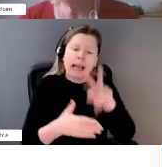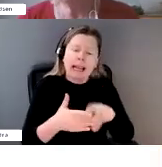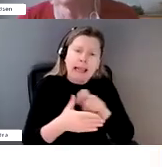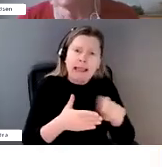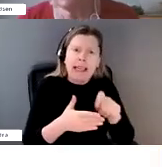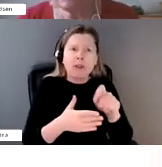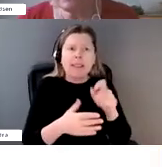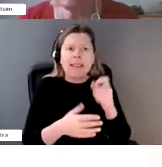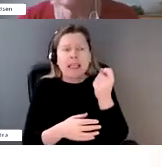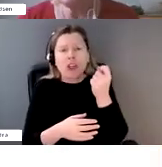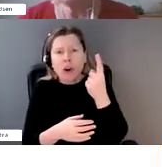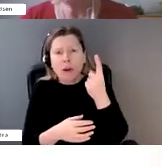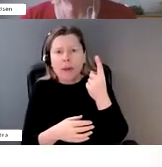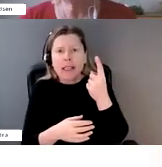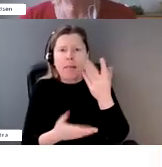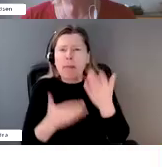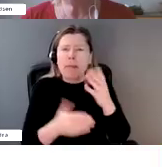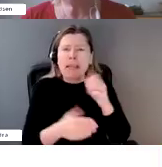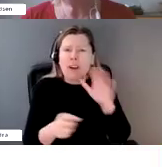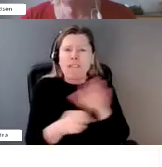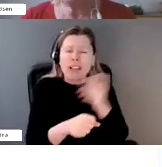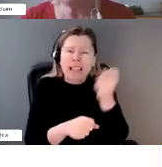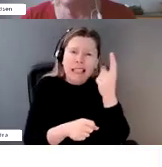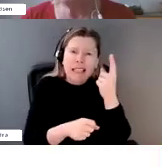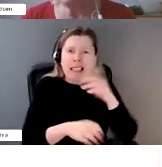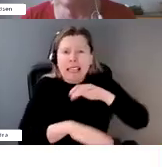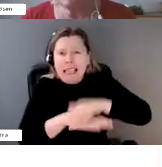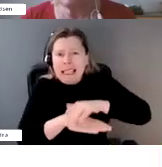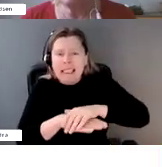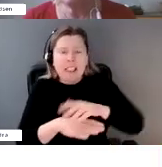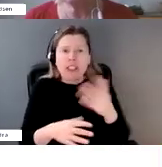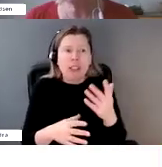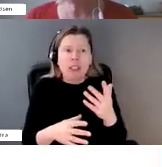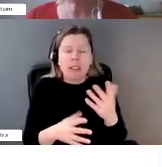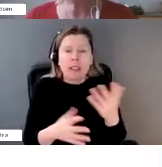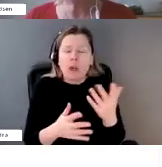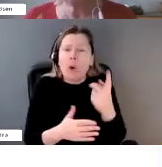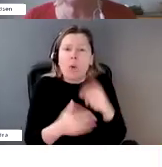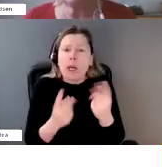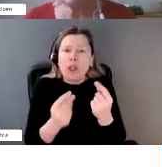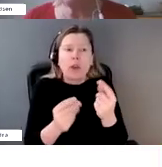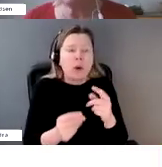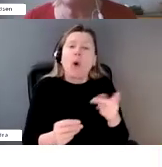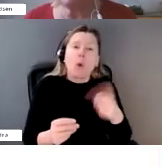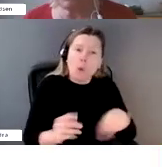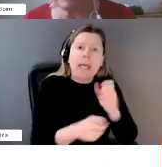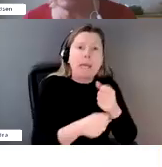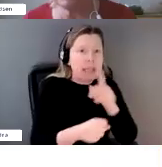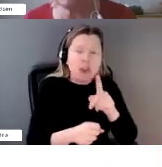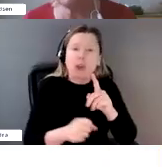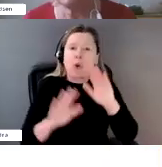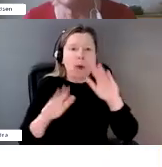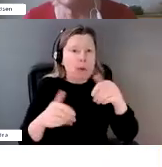So one of the things with regard to that is we make sure that everything is presented in multiple